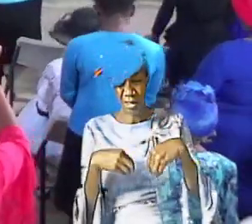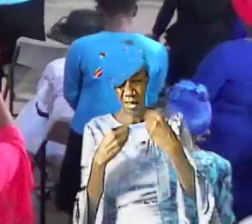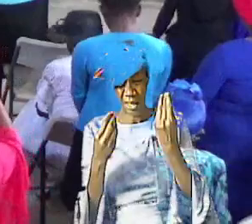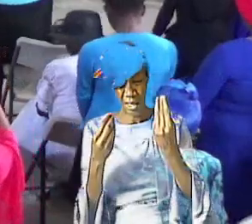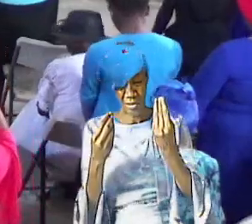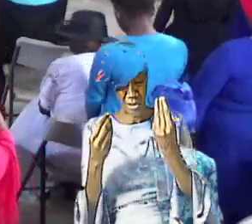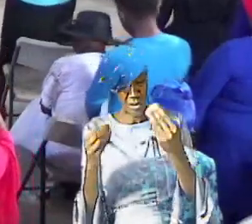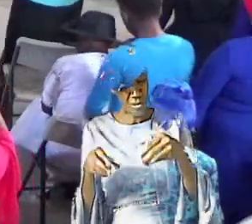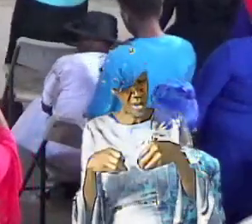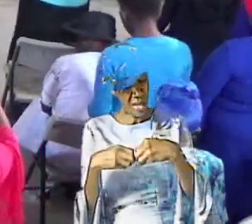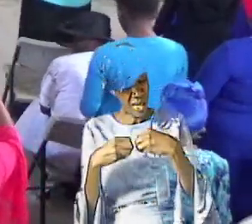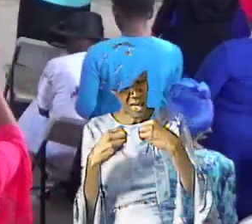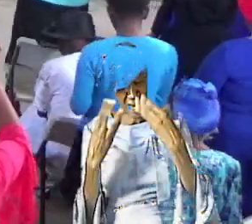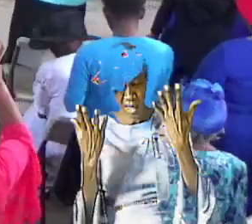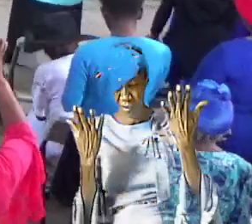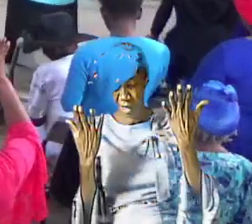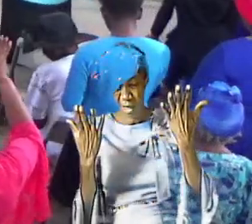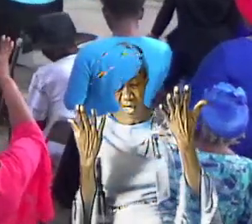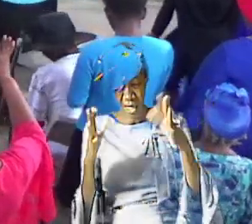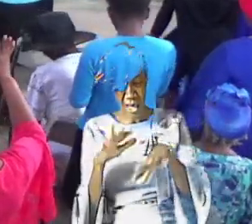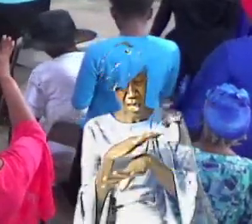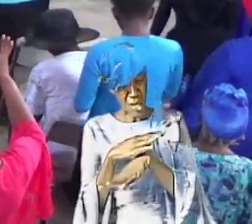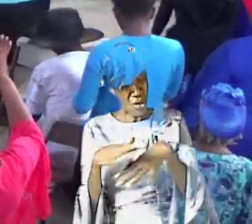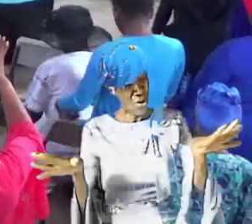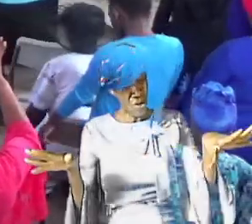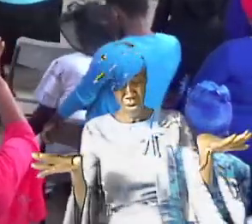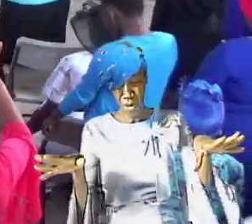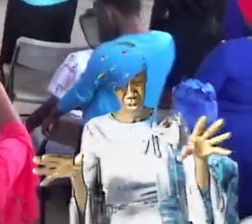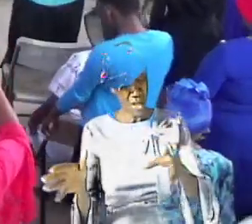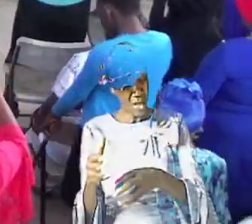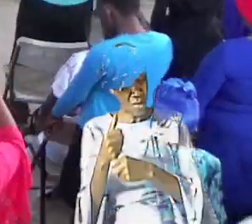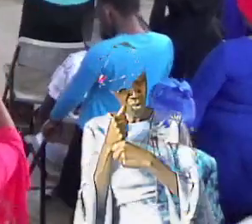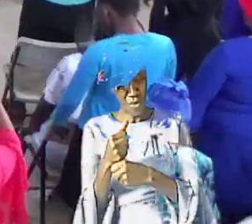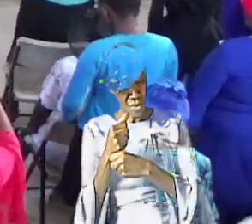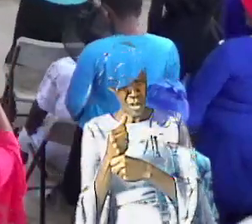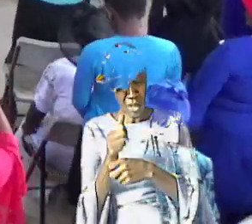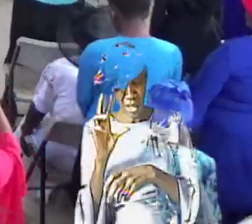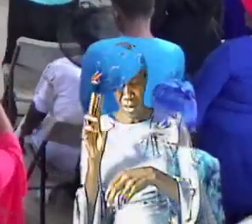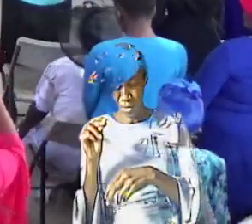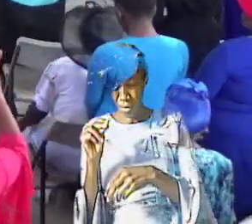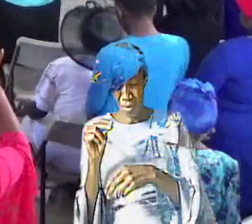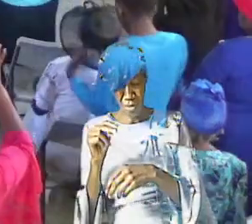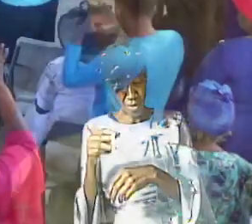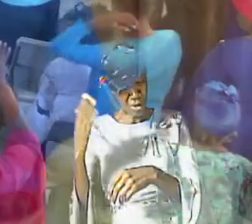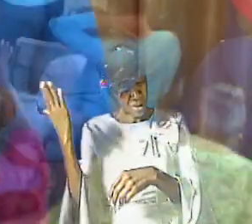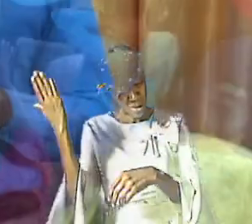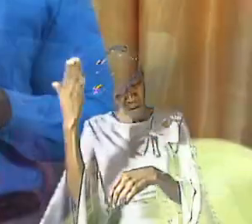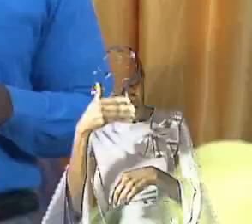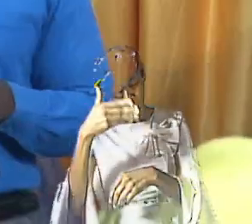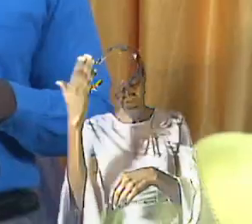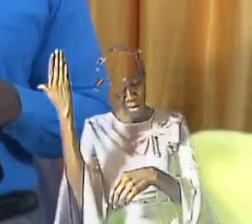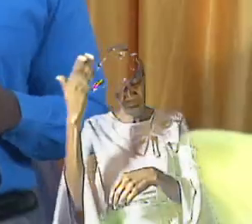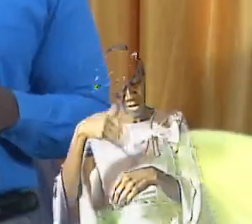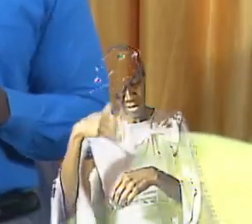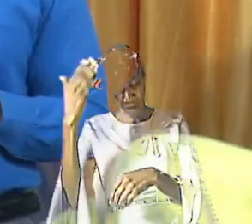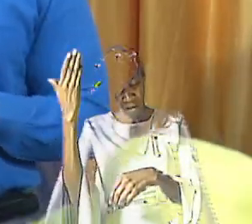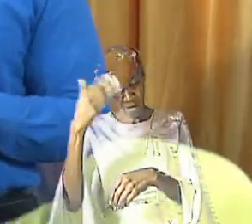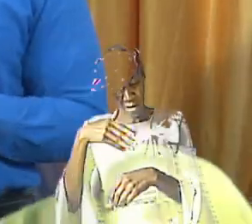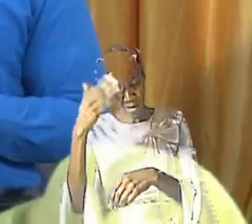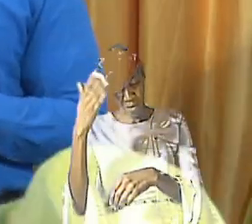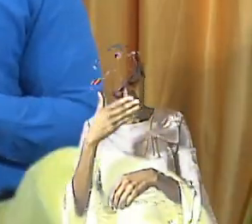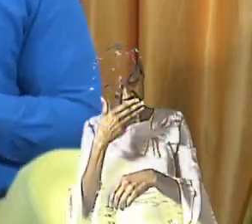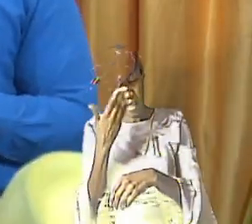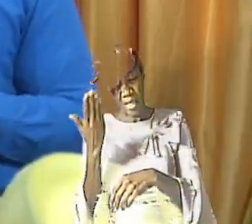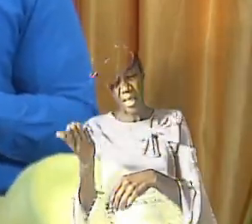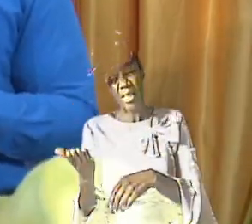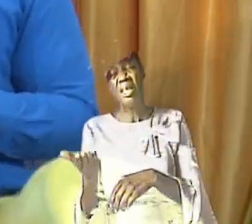everything, withholding nothing this morning. God, you are awesome. Jesus, we thank